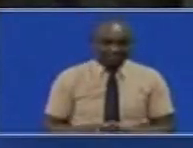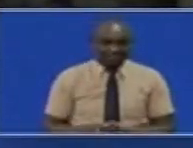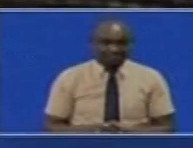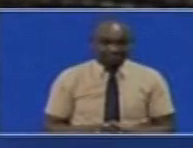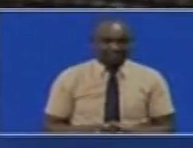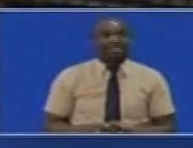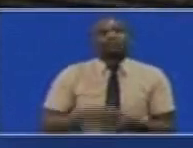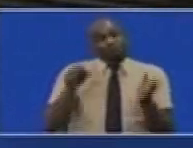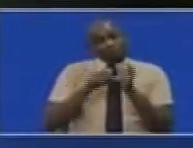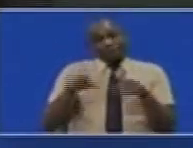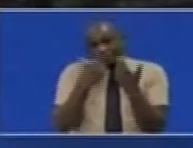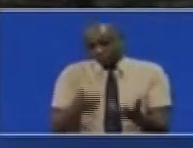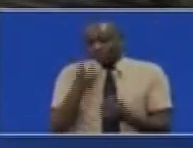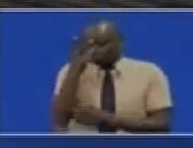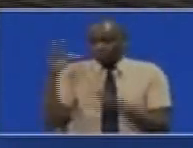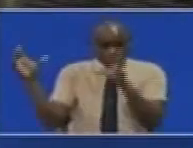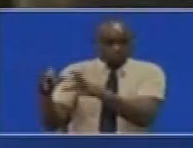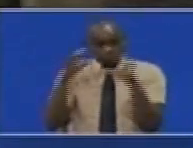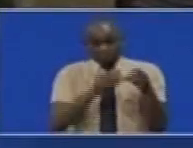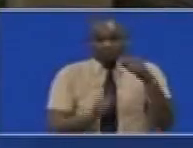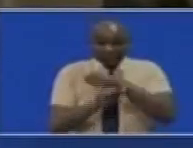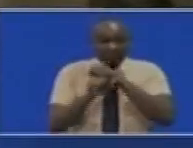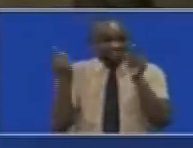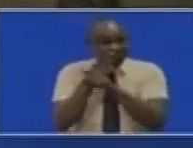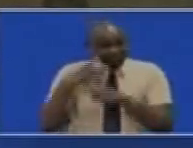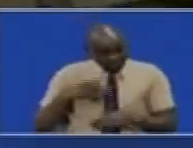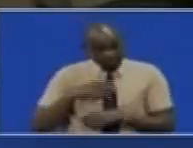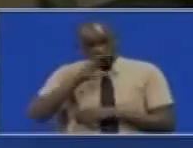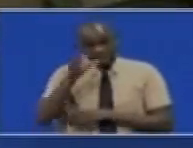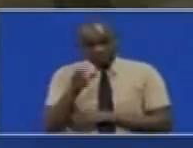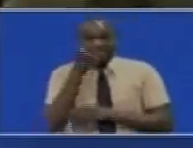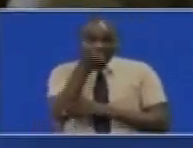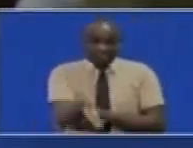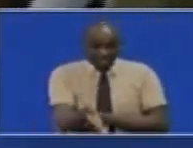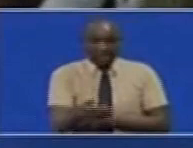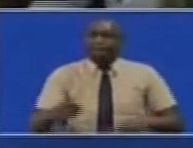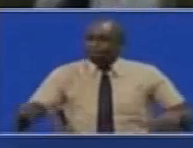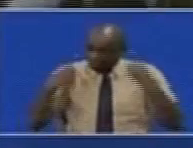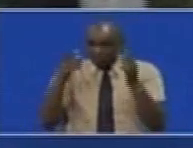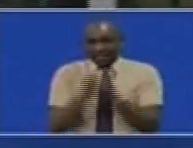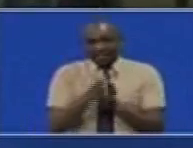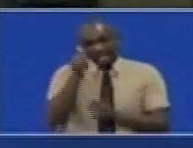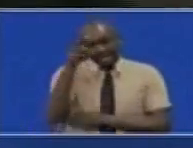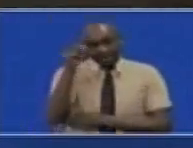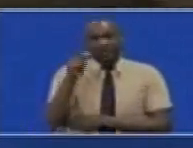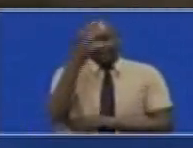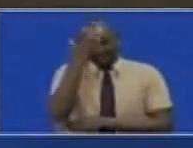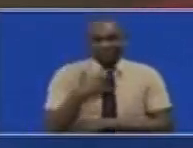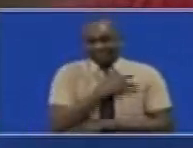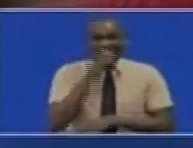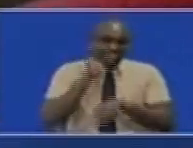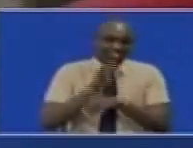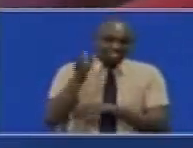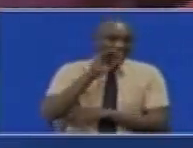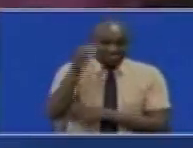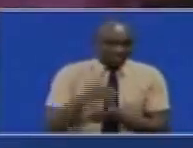Chaos erupted after two groups supporting different candidates for county posts clashed at Alamano Catholic Church in Marlal